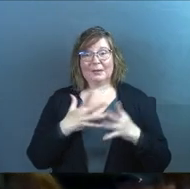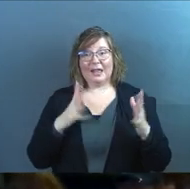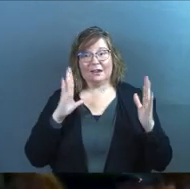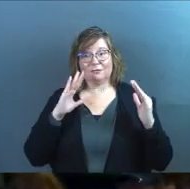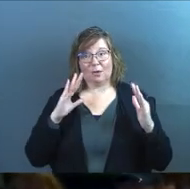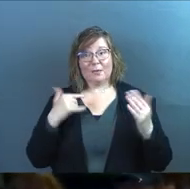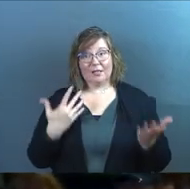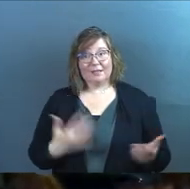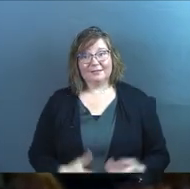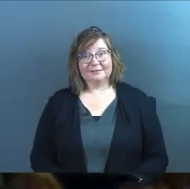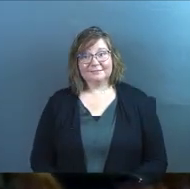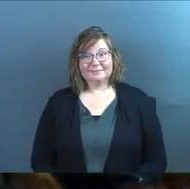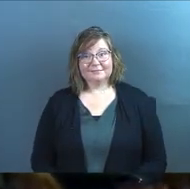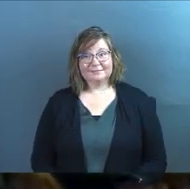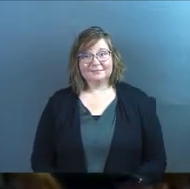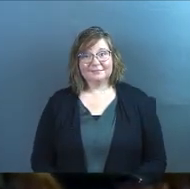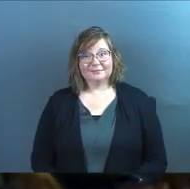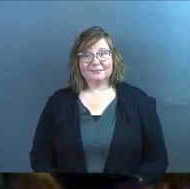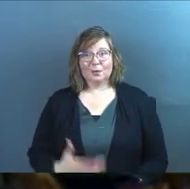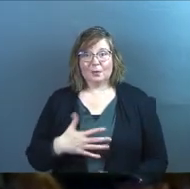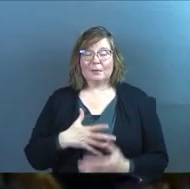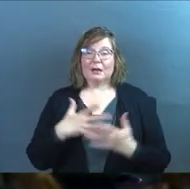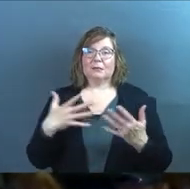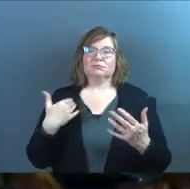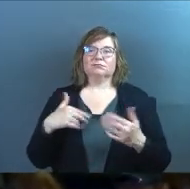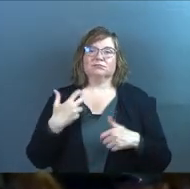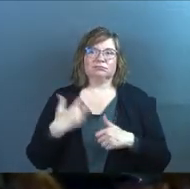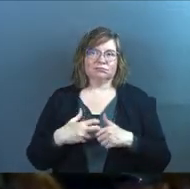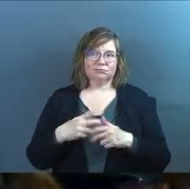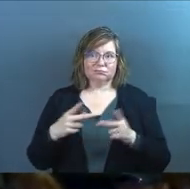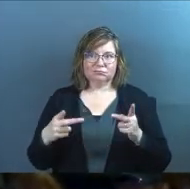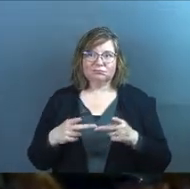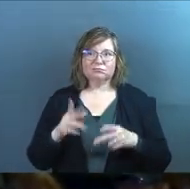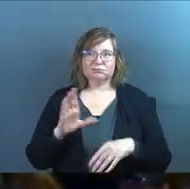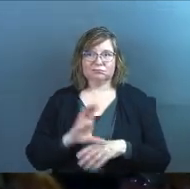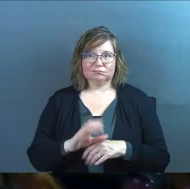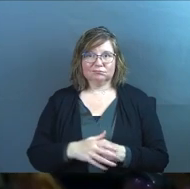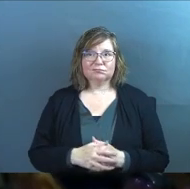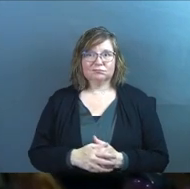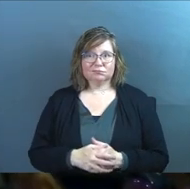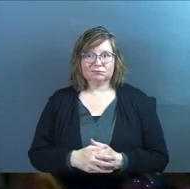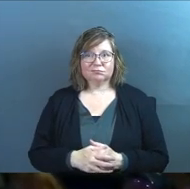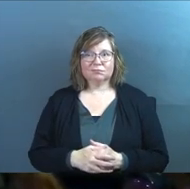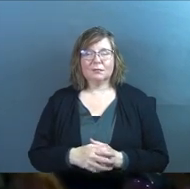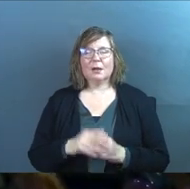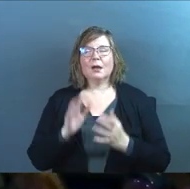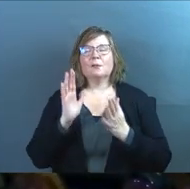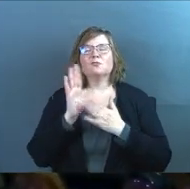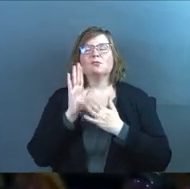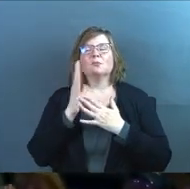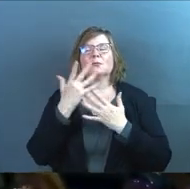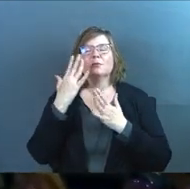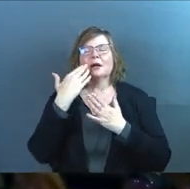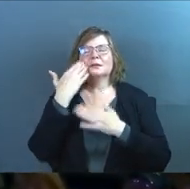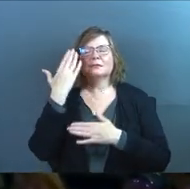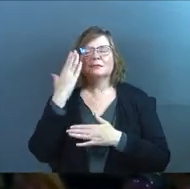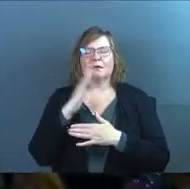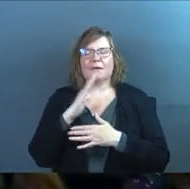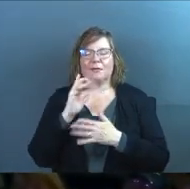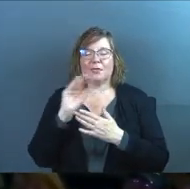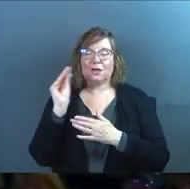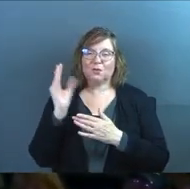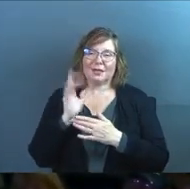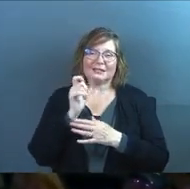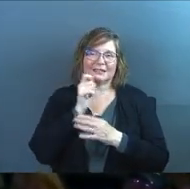lot of trouble. We would be in a rough spot, church. Praise God